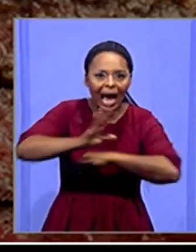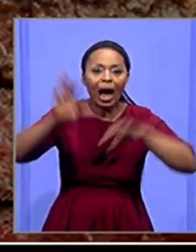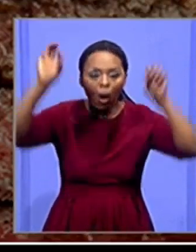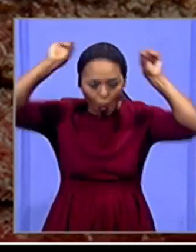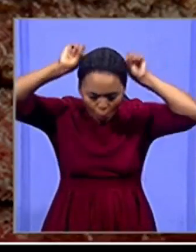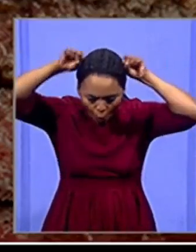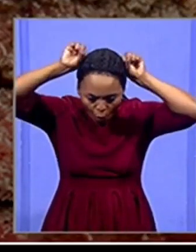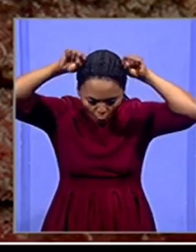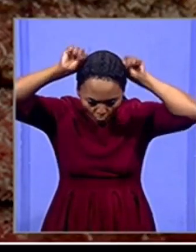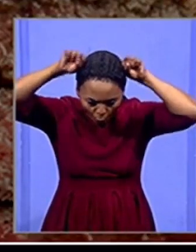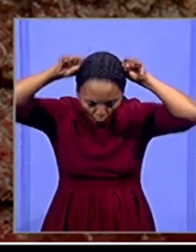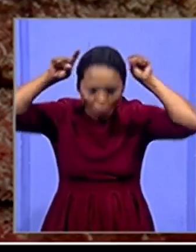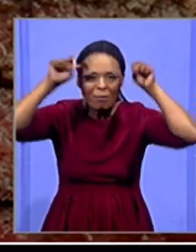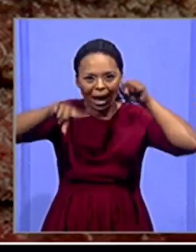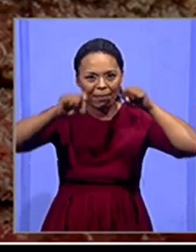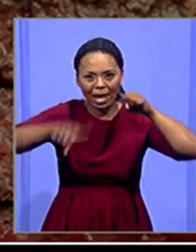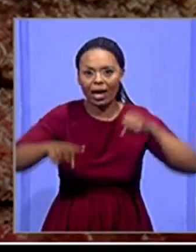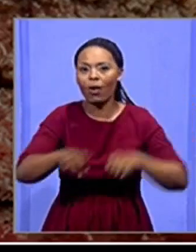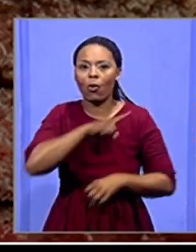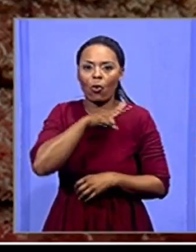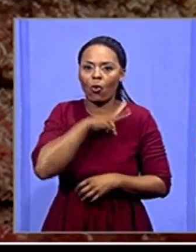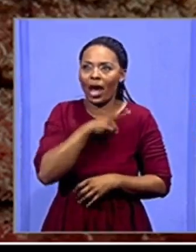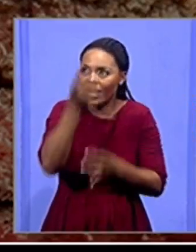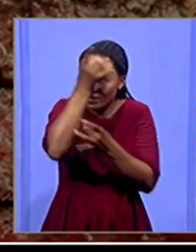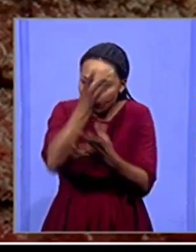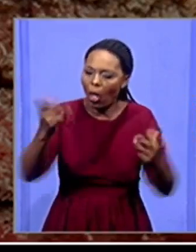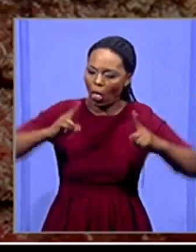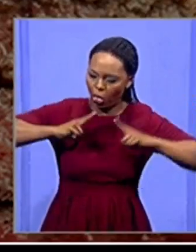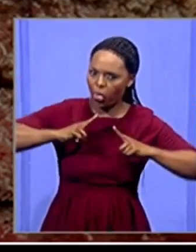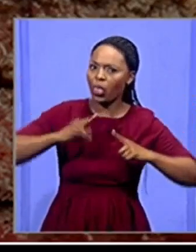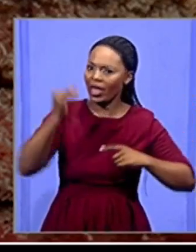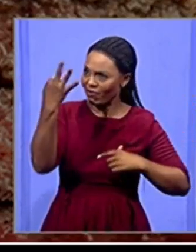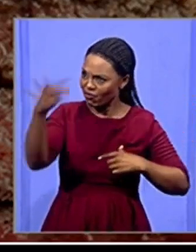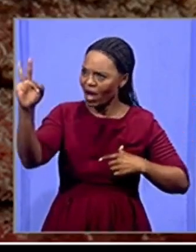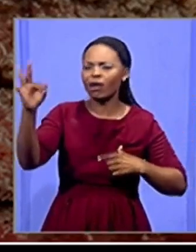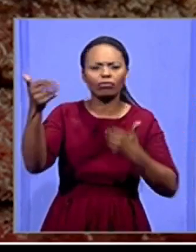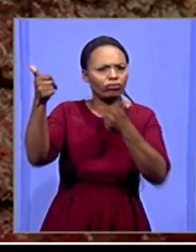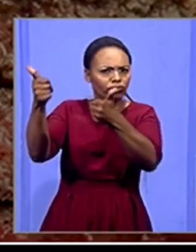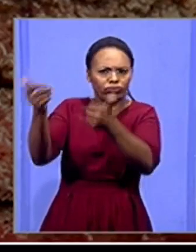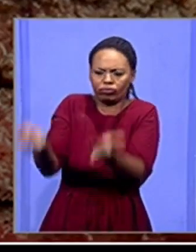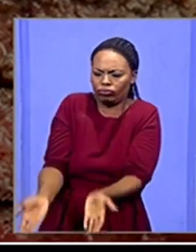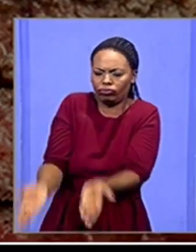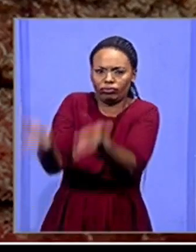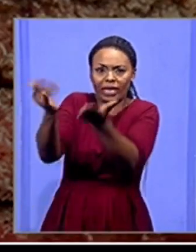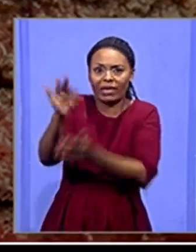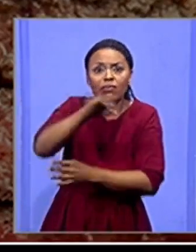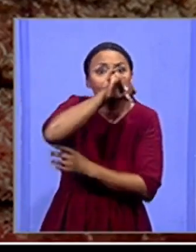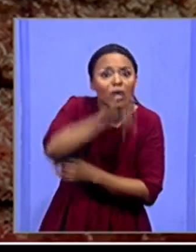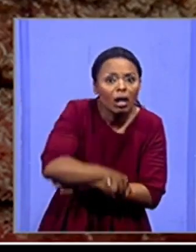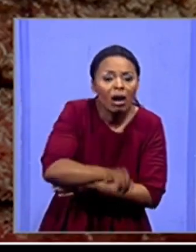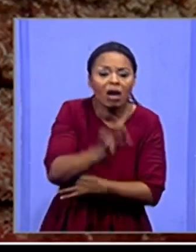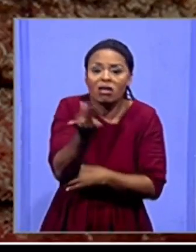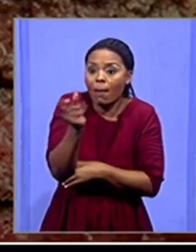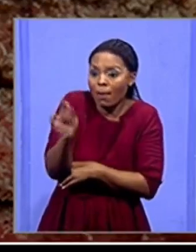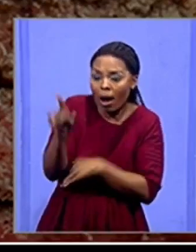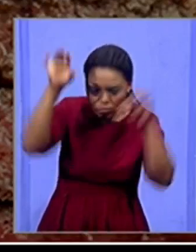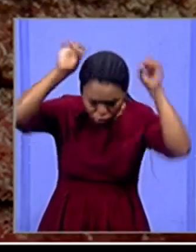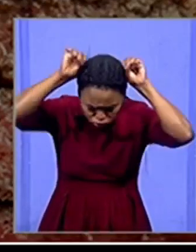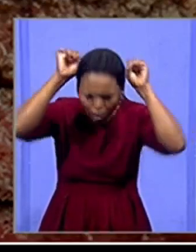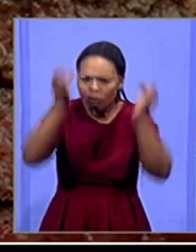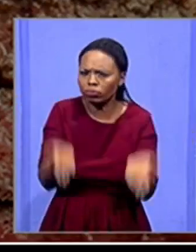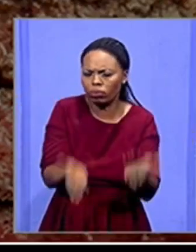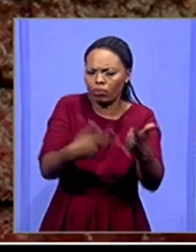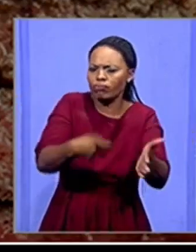wrong a re nama ye ke ya nku or ke ya kgomo mola ile ya pokolo bela ba botša straight ke ya pokolo ba ba e ratang ba tla reka ba ba sa enyakeng